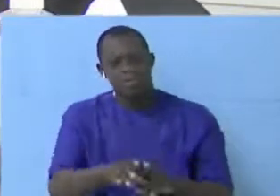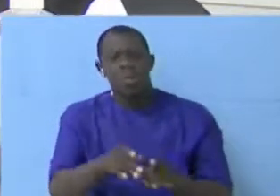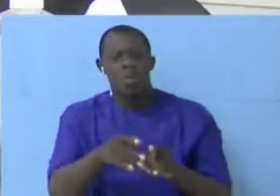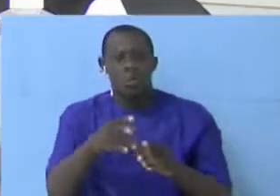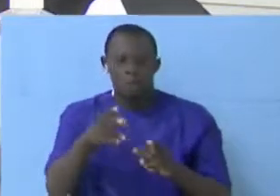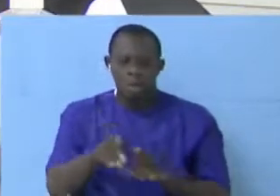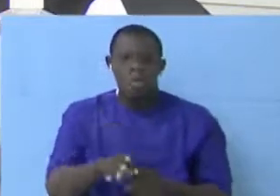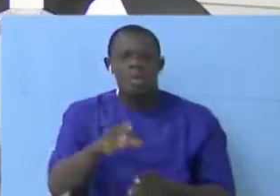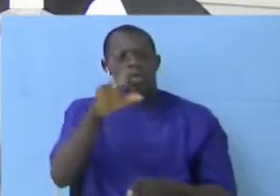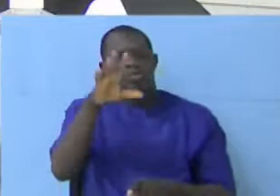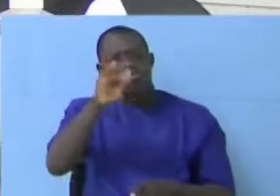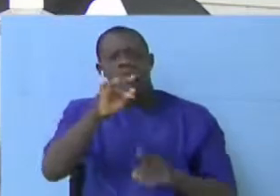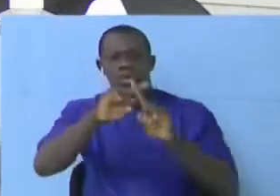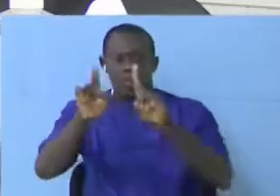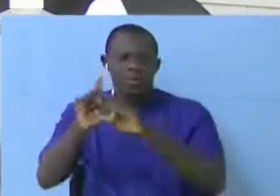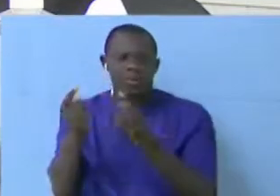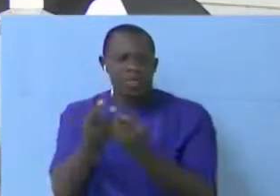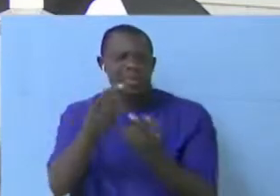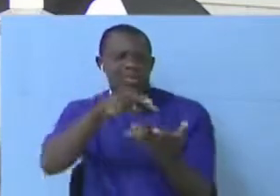that.